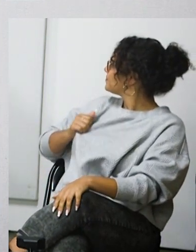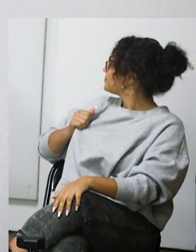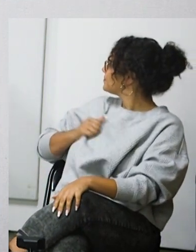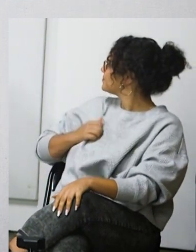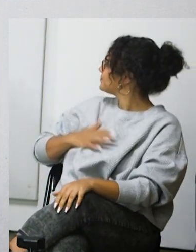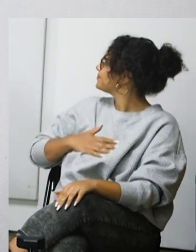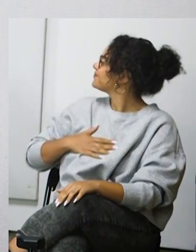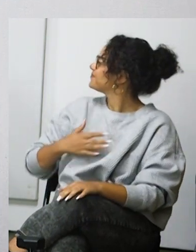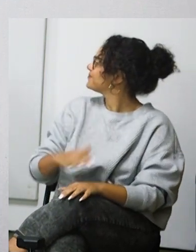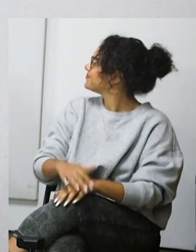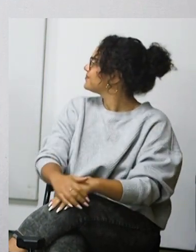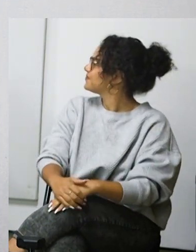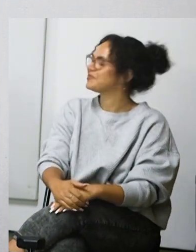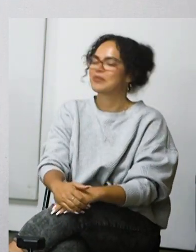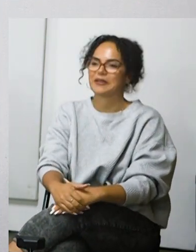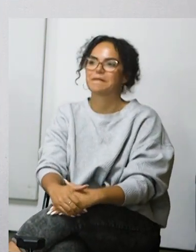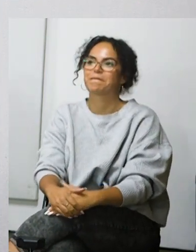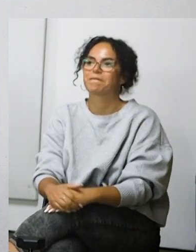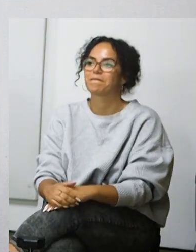eyes.